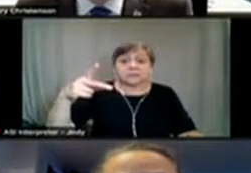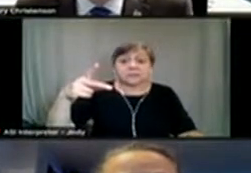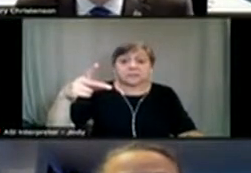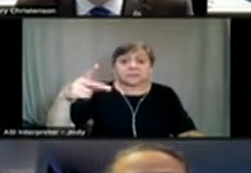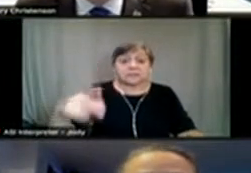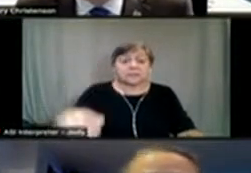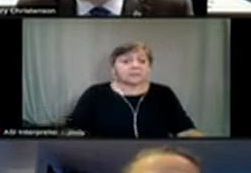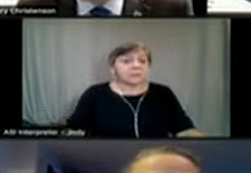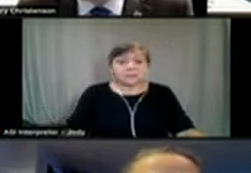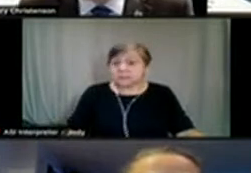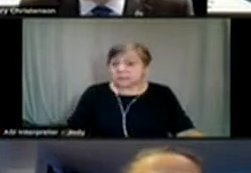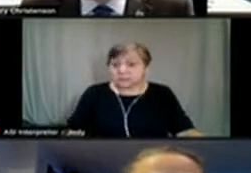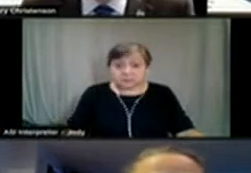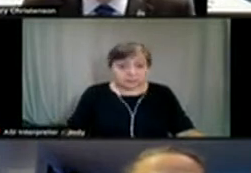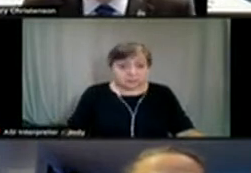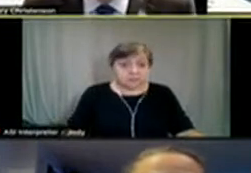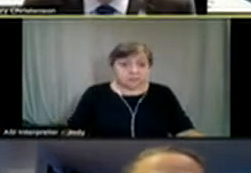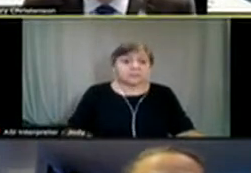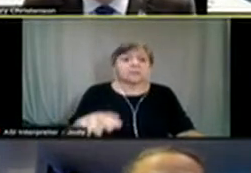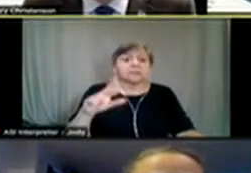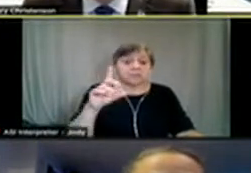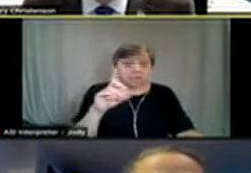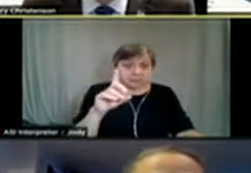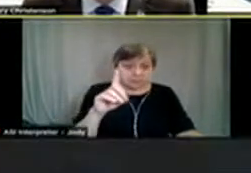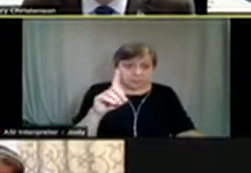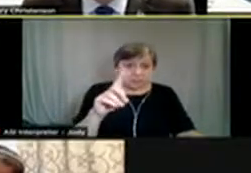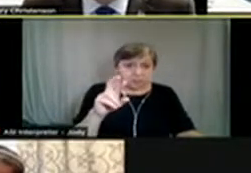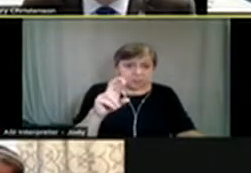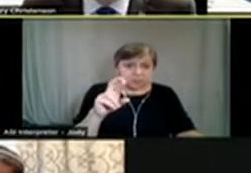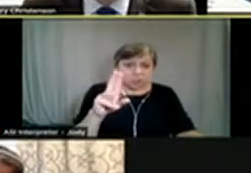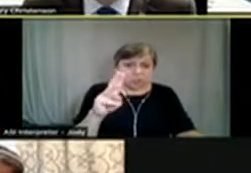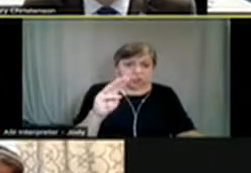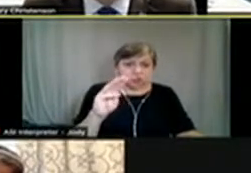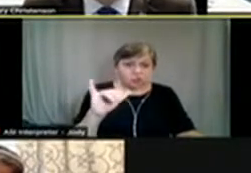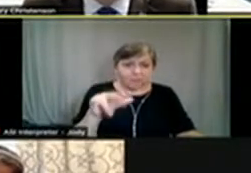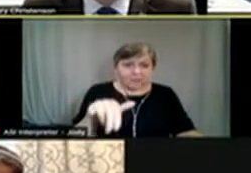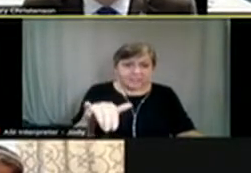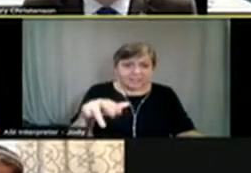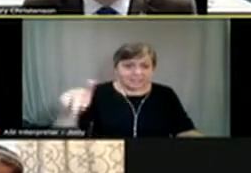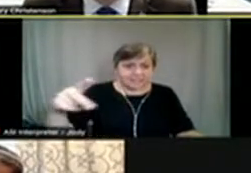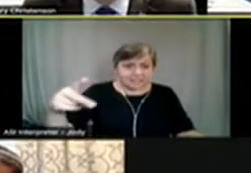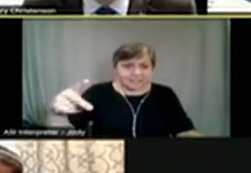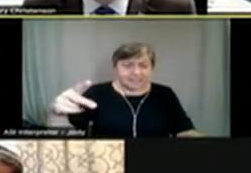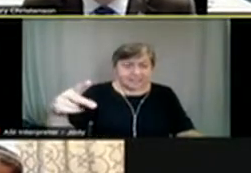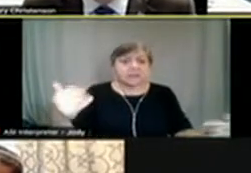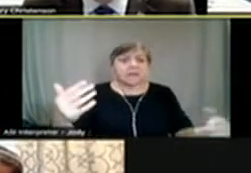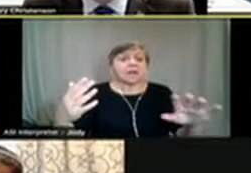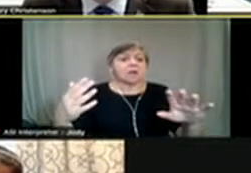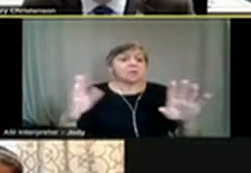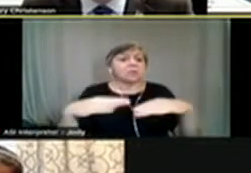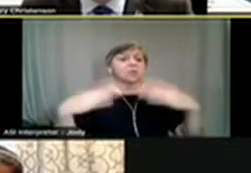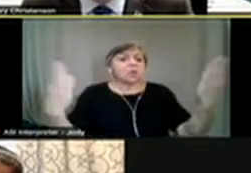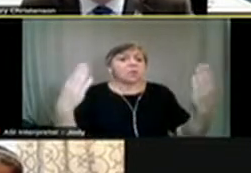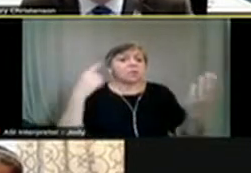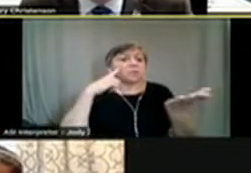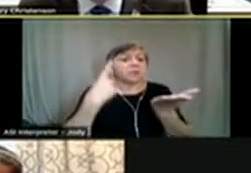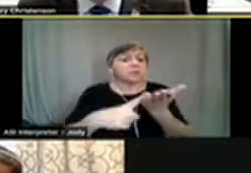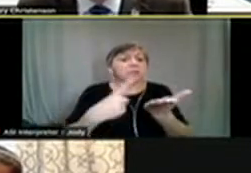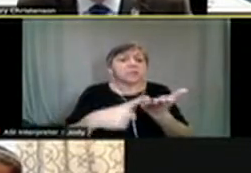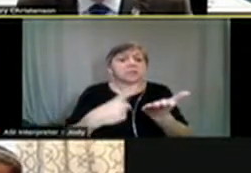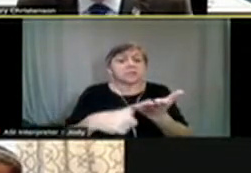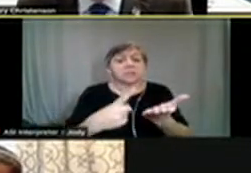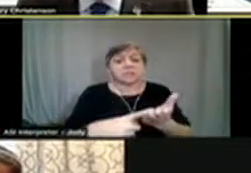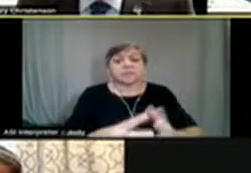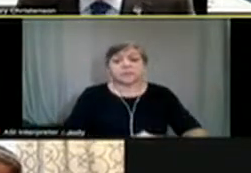Sir Drummy raised his hand, so now it's been seconded. It's on the floor. Let's take some points or discussion on that.